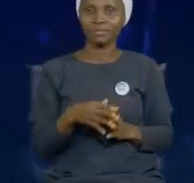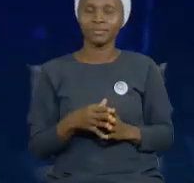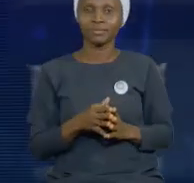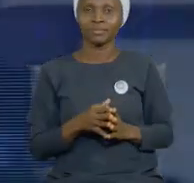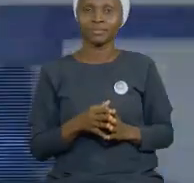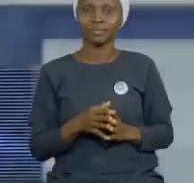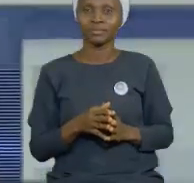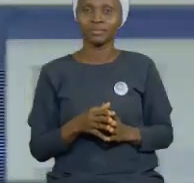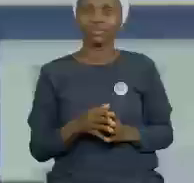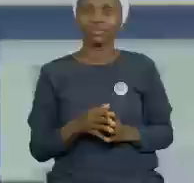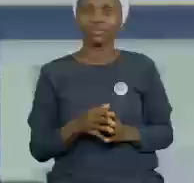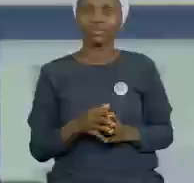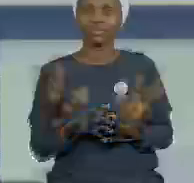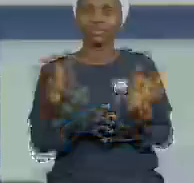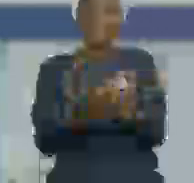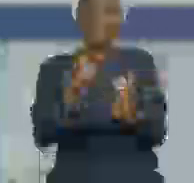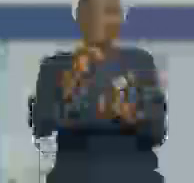That we find in the